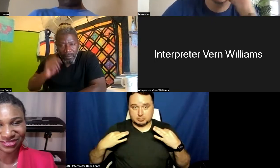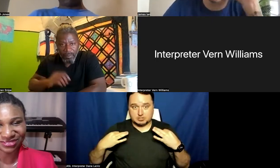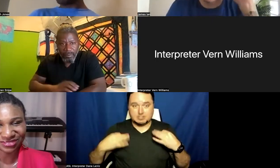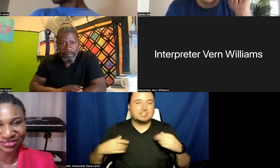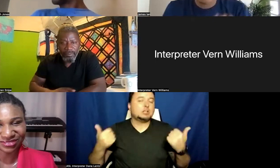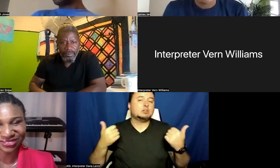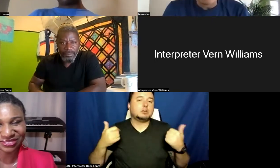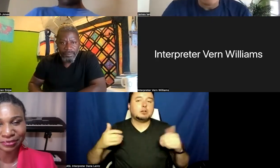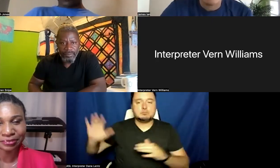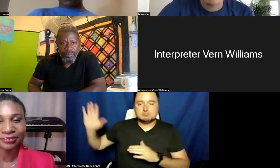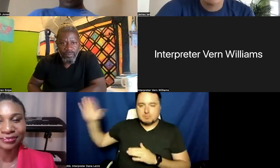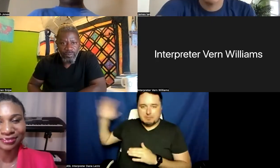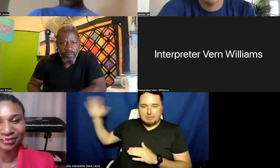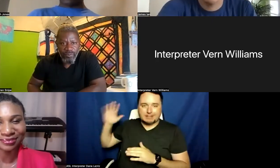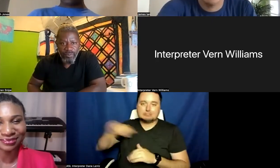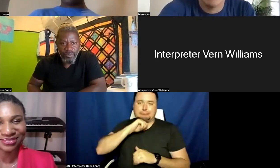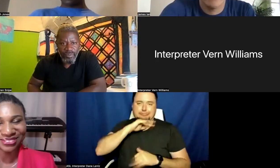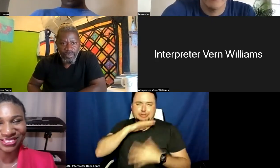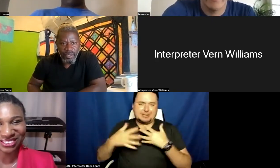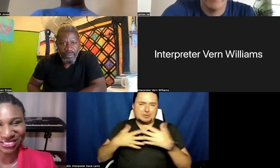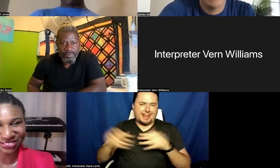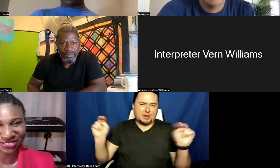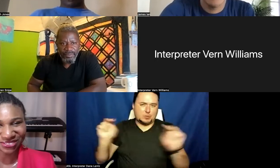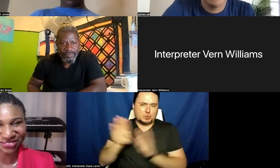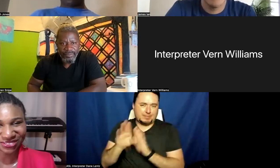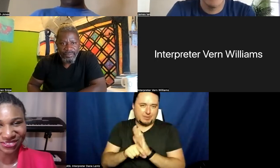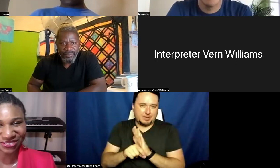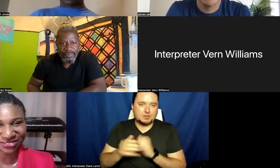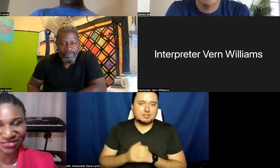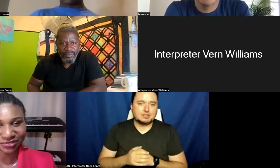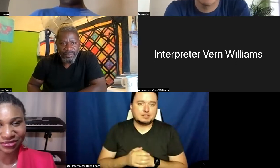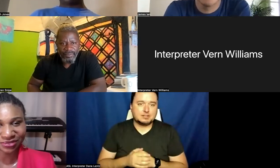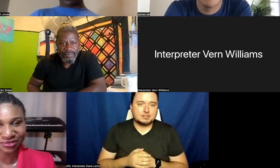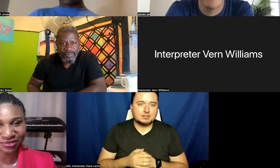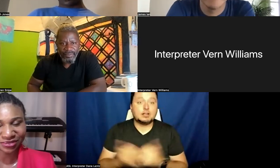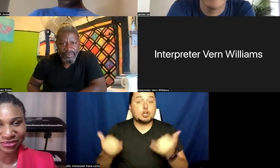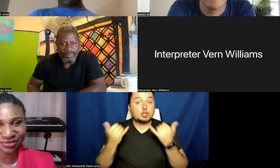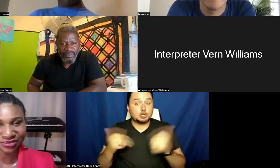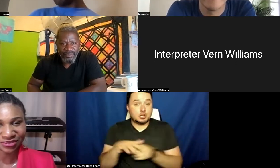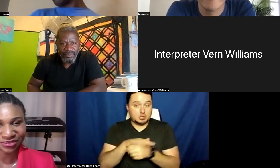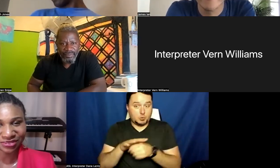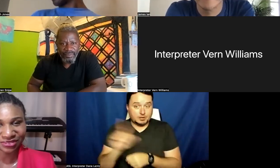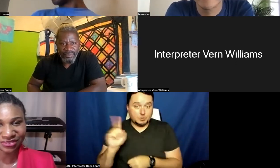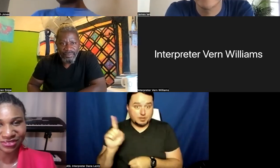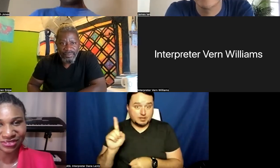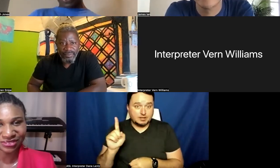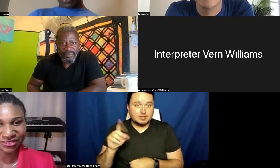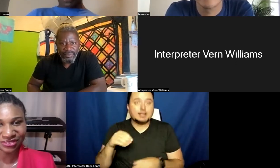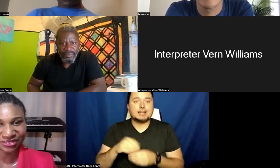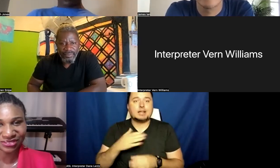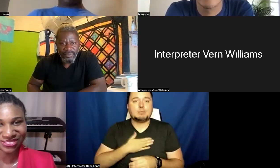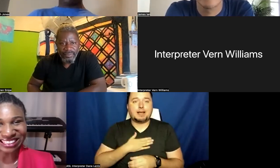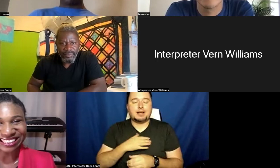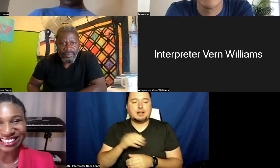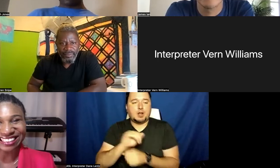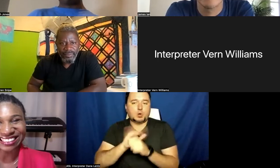neutral, dirty gray background. And I am currently located in my COVID hideout